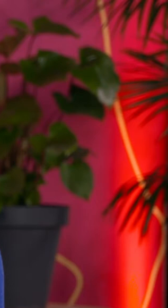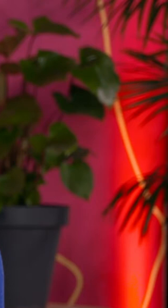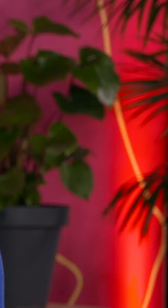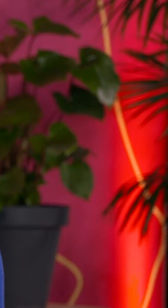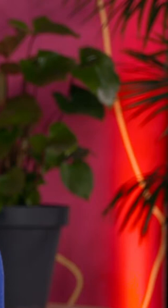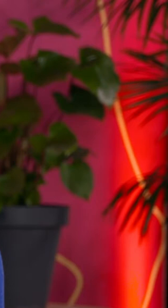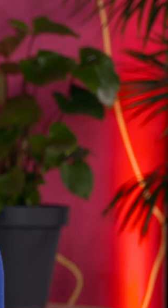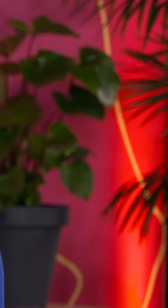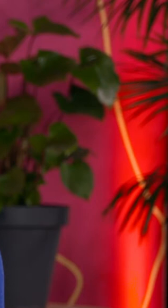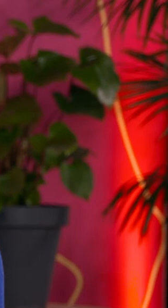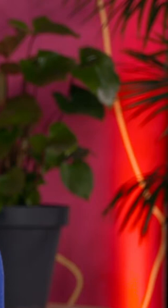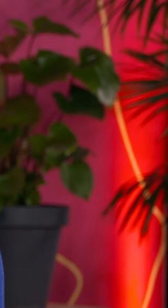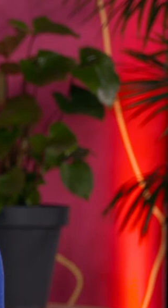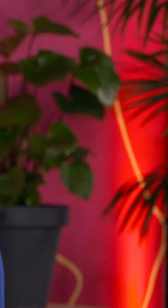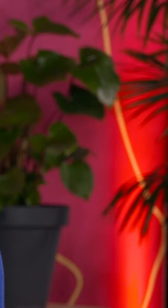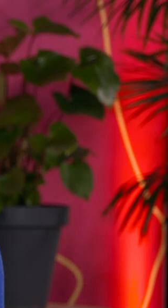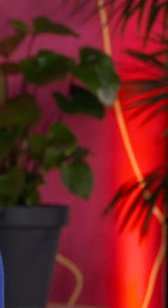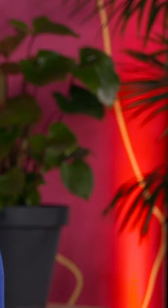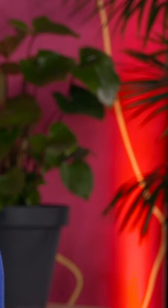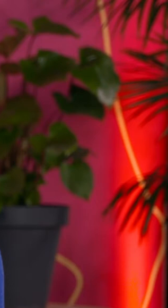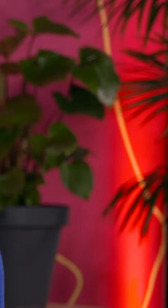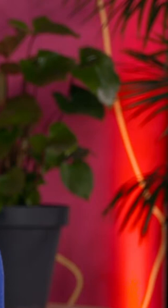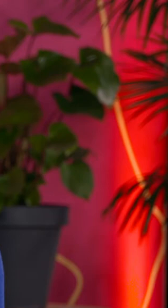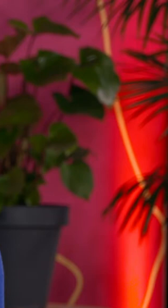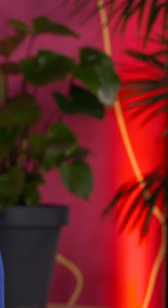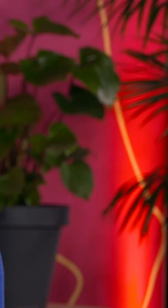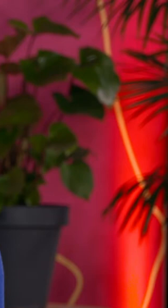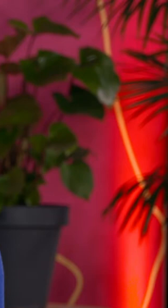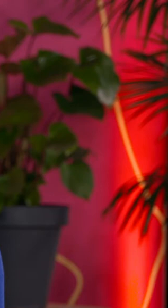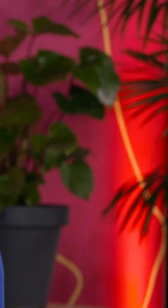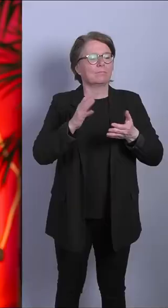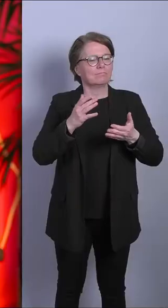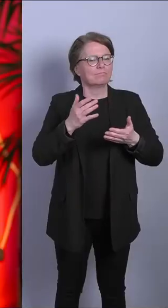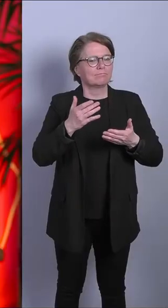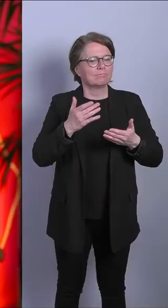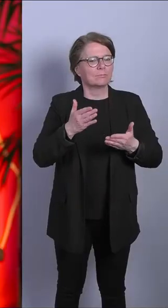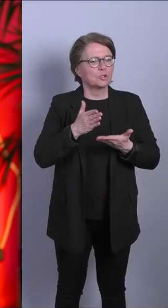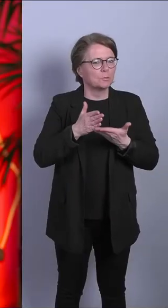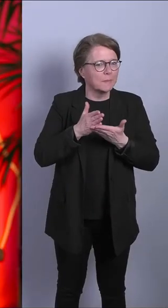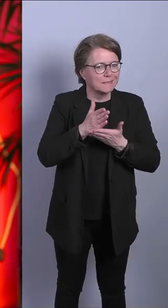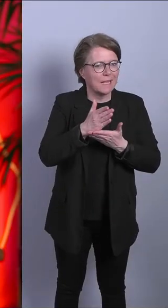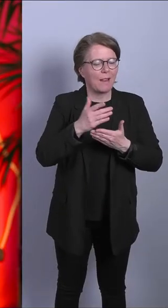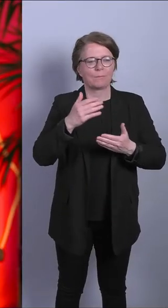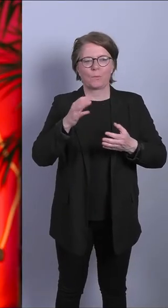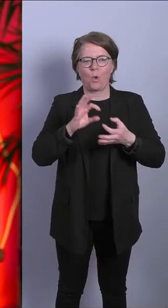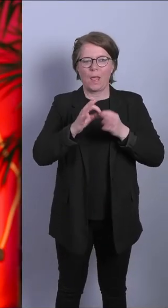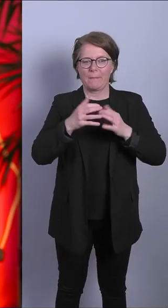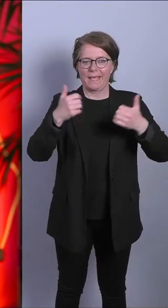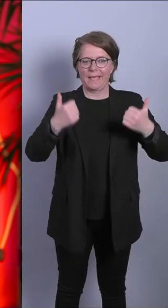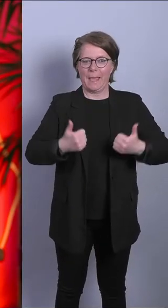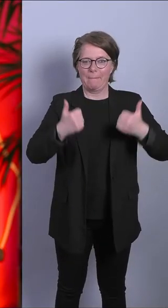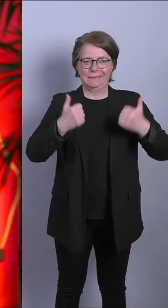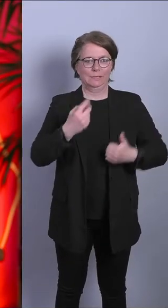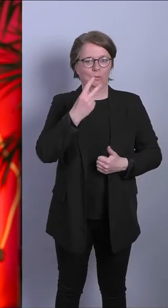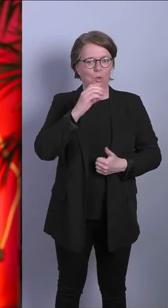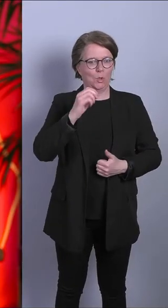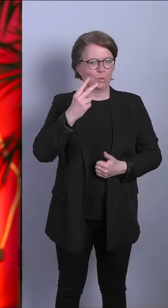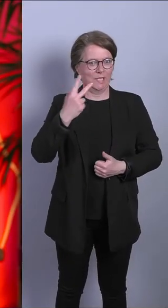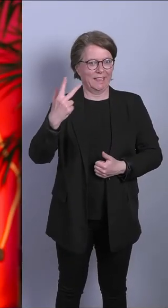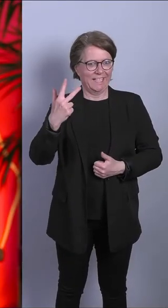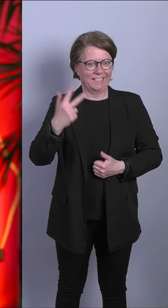Hello and welcome to the great kickoff of the Special Olympics volunteer program. I'm